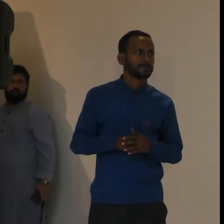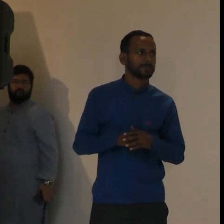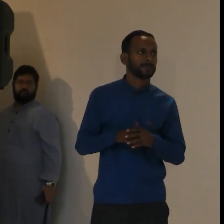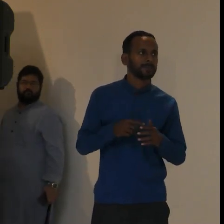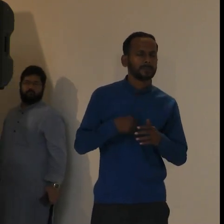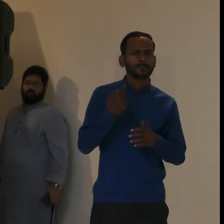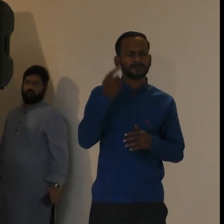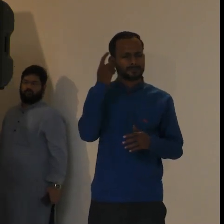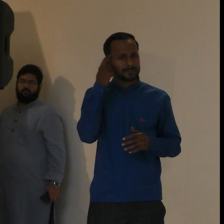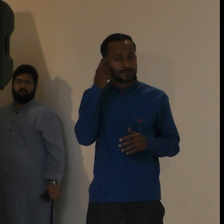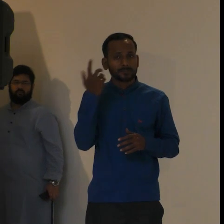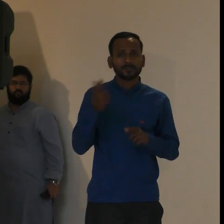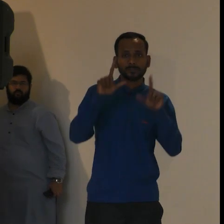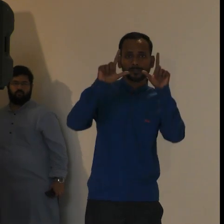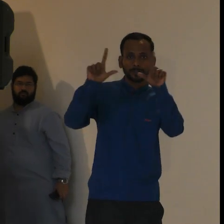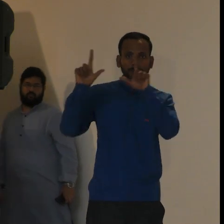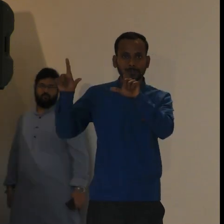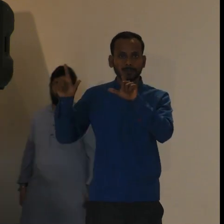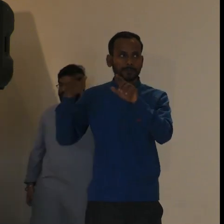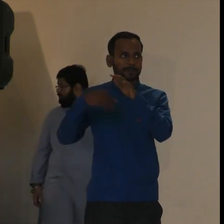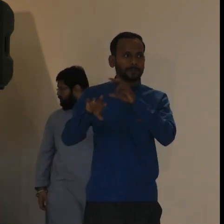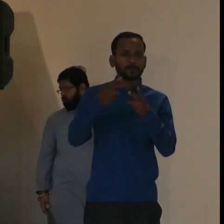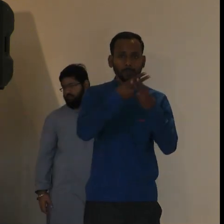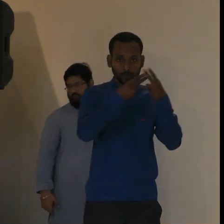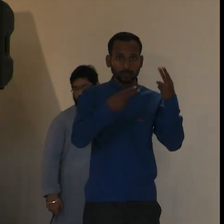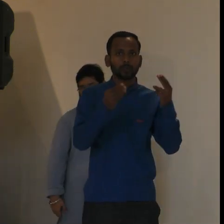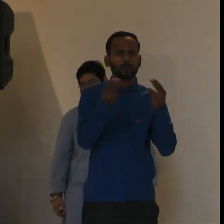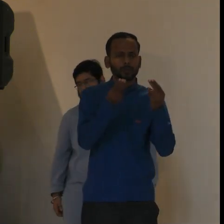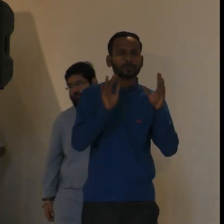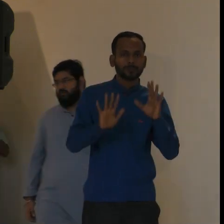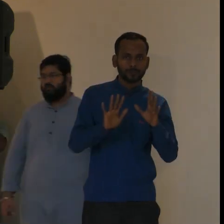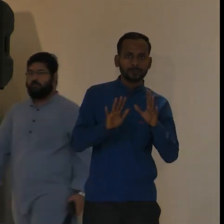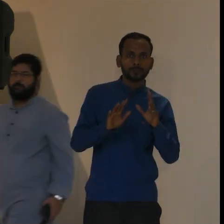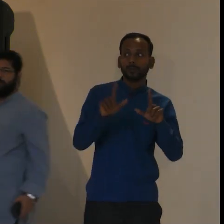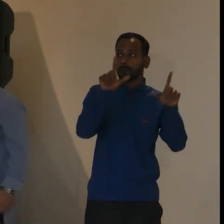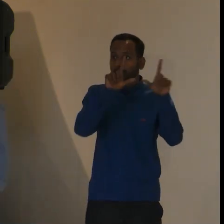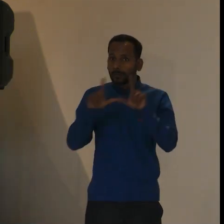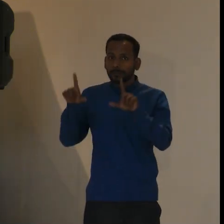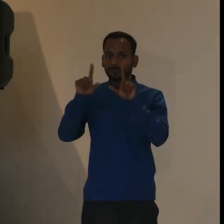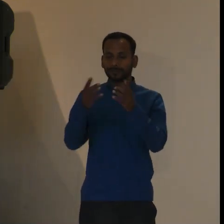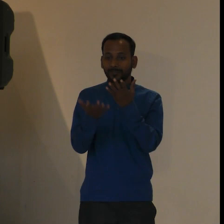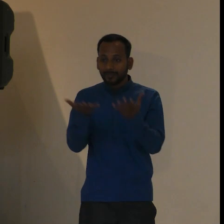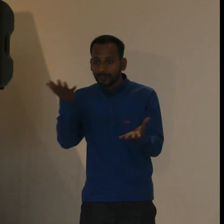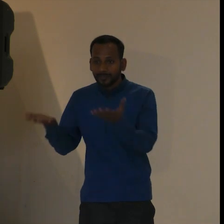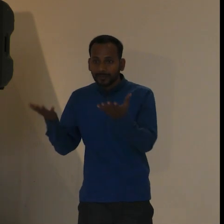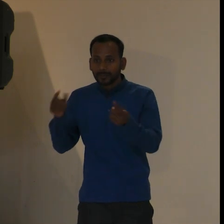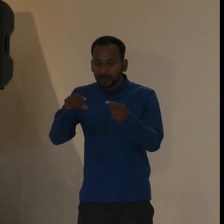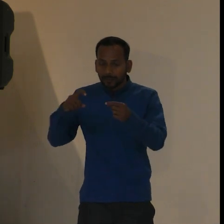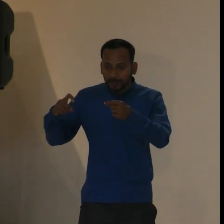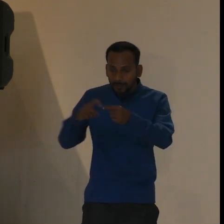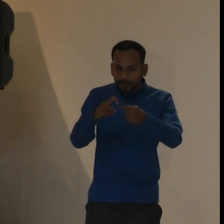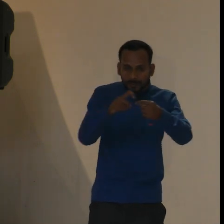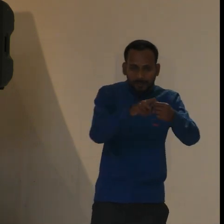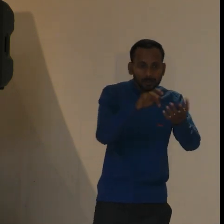would like to imagine a museum which not just told me stories of objects, but kind of located those objects in relation to